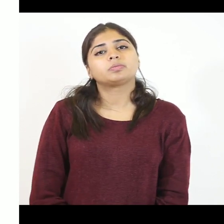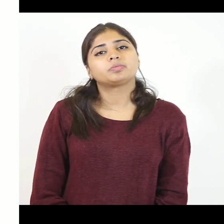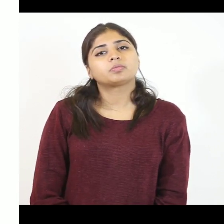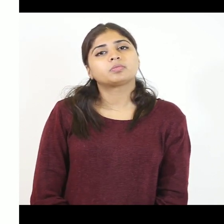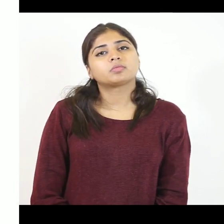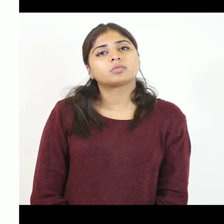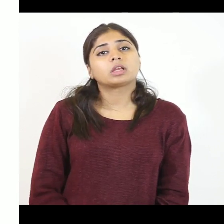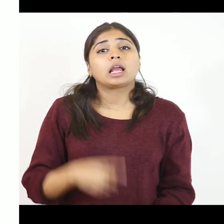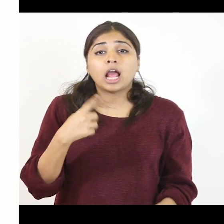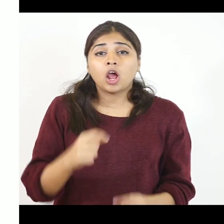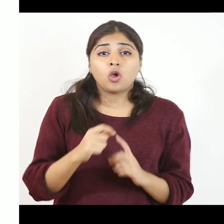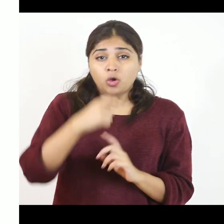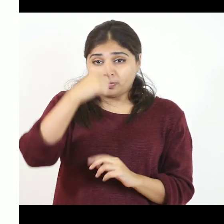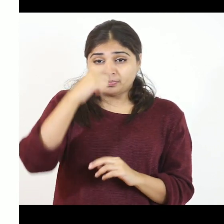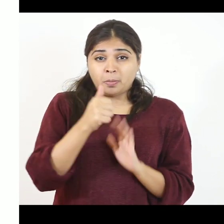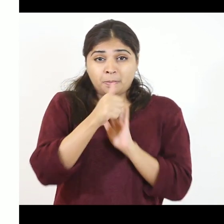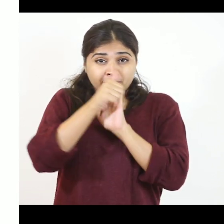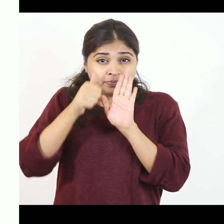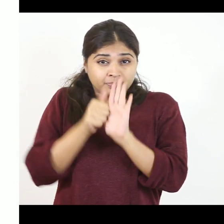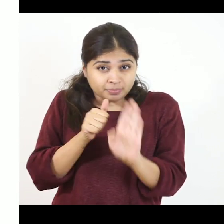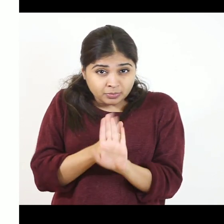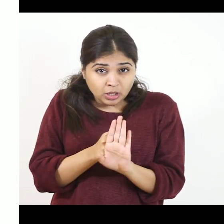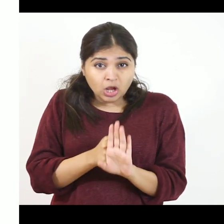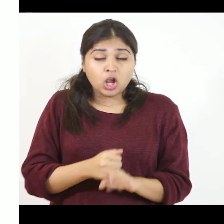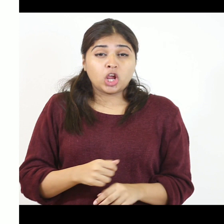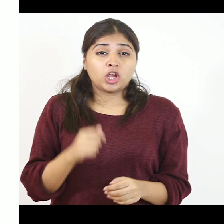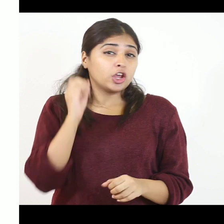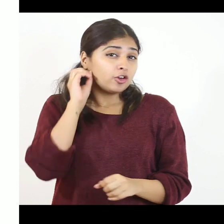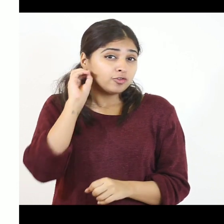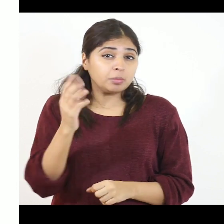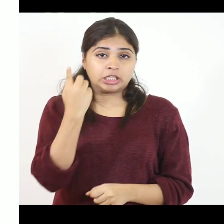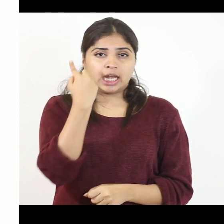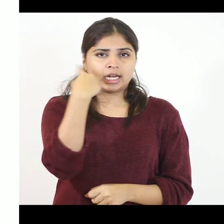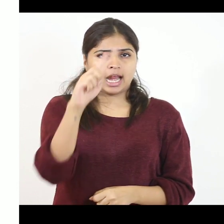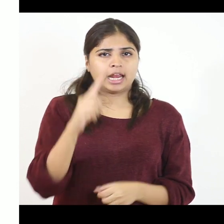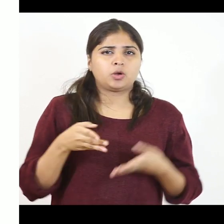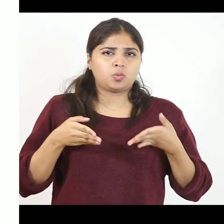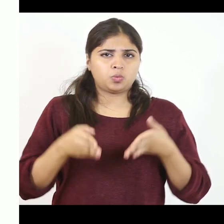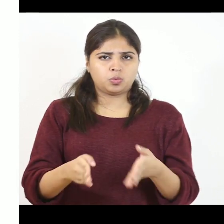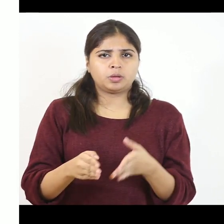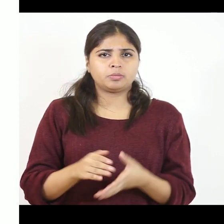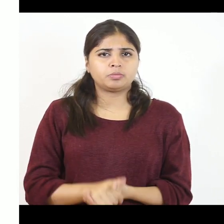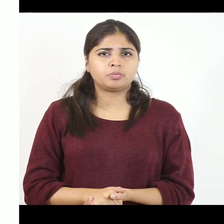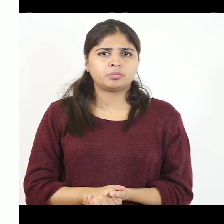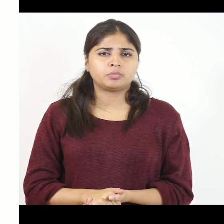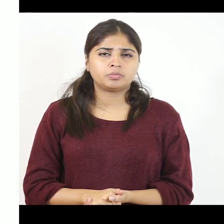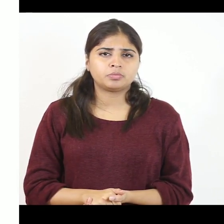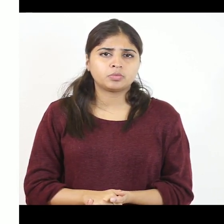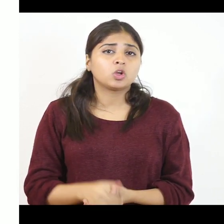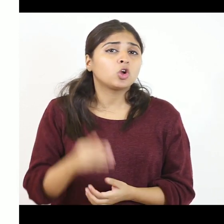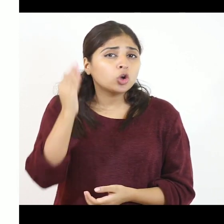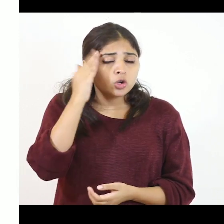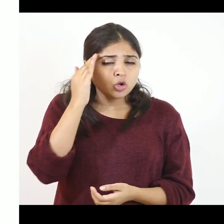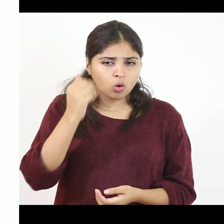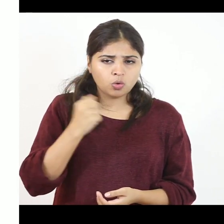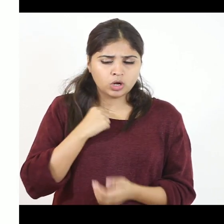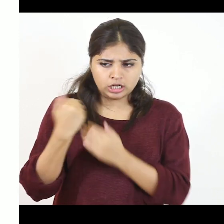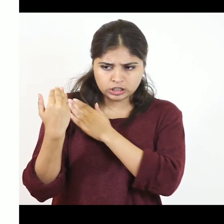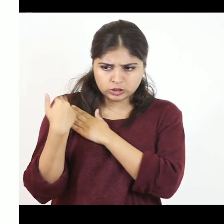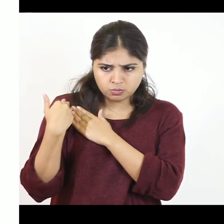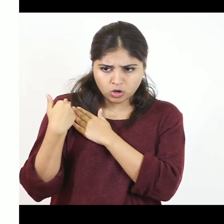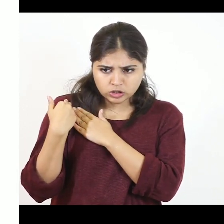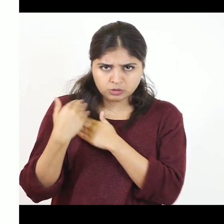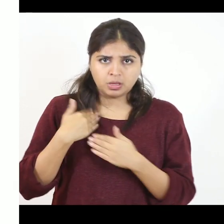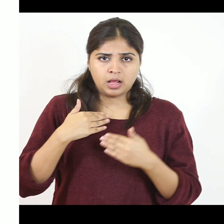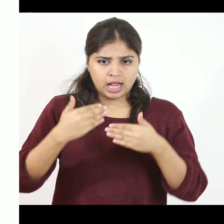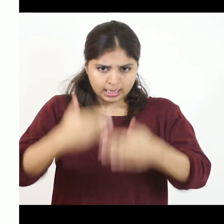Know the limits of their own responsibilities and when to involve others. Understand the objectives